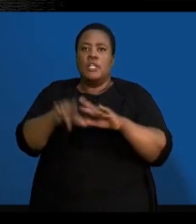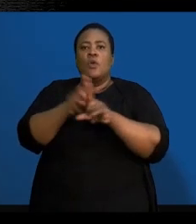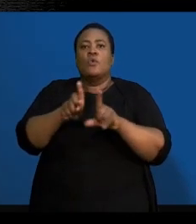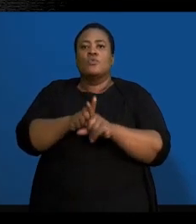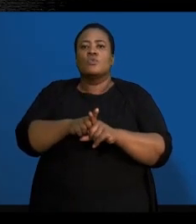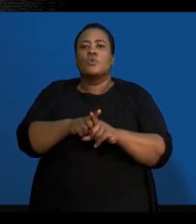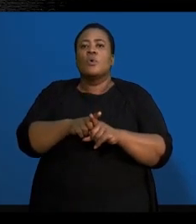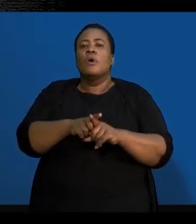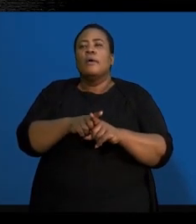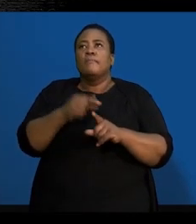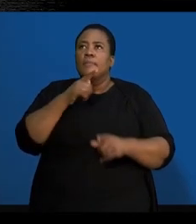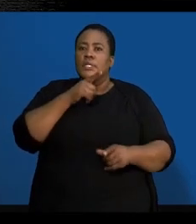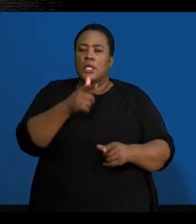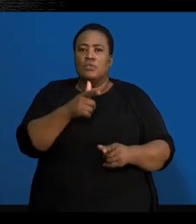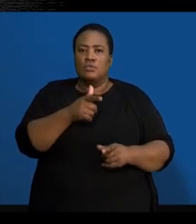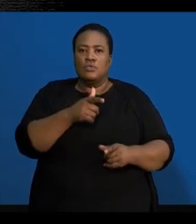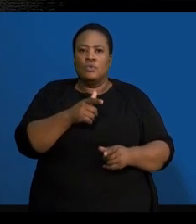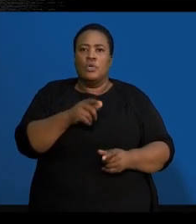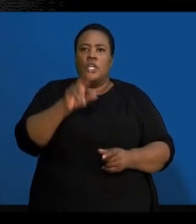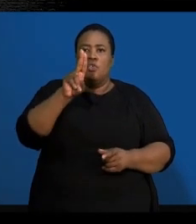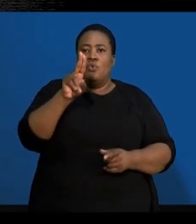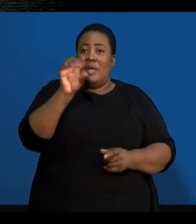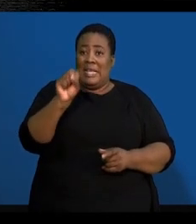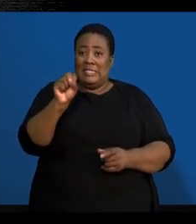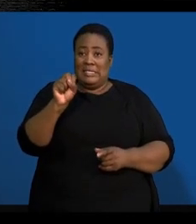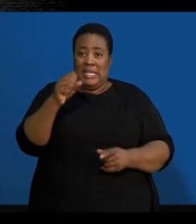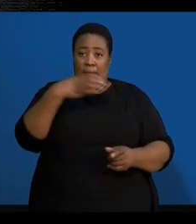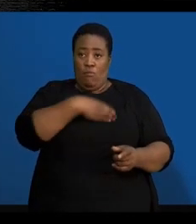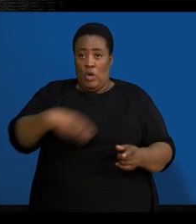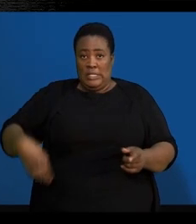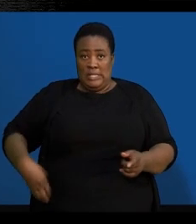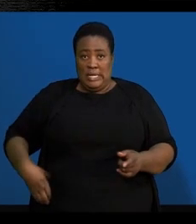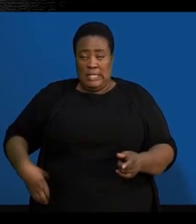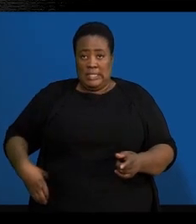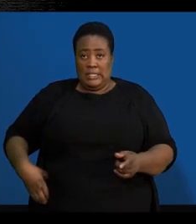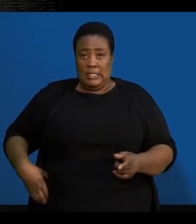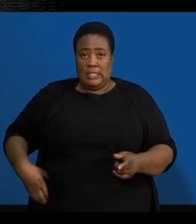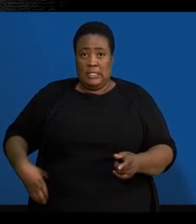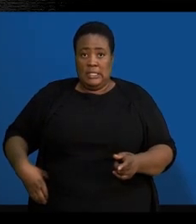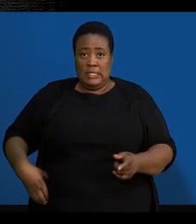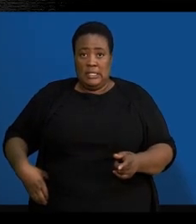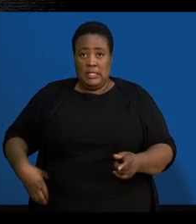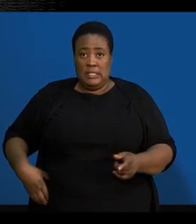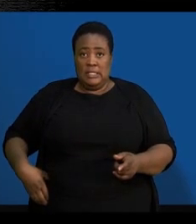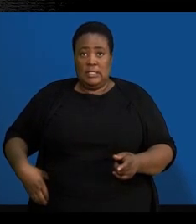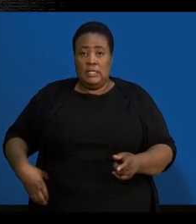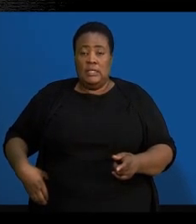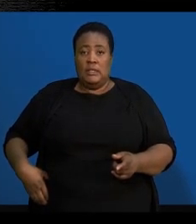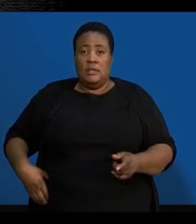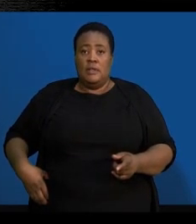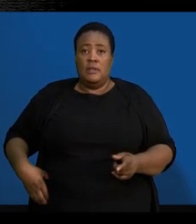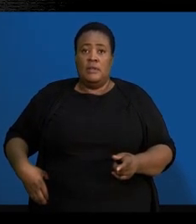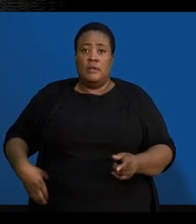here that the U.S. president, I'm going to start here where it says U.S. president was